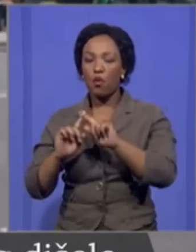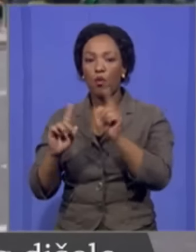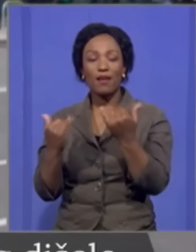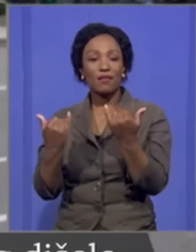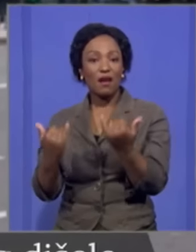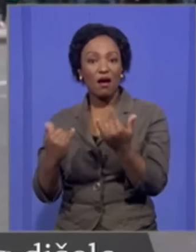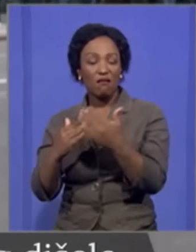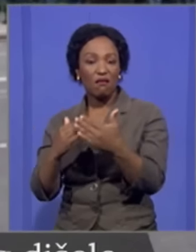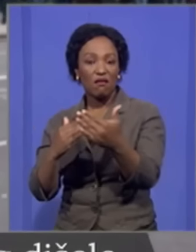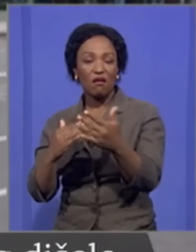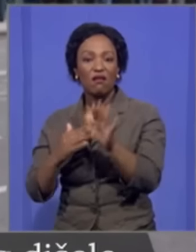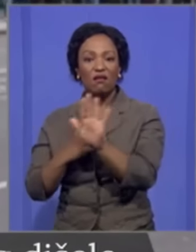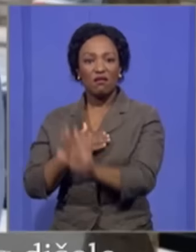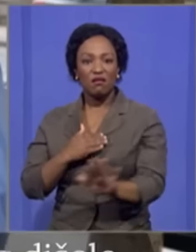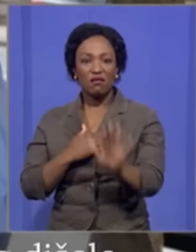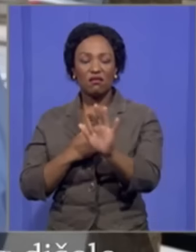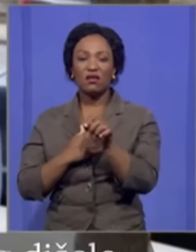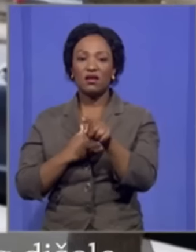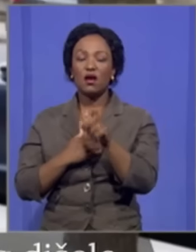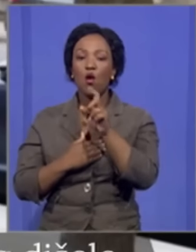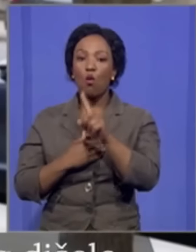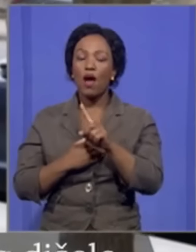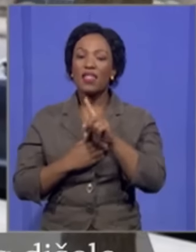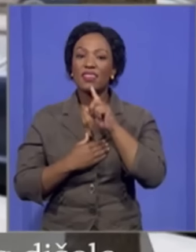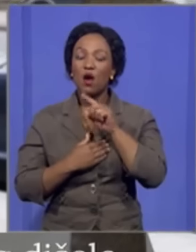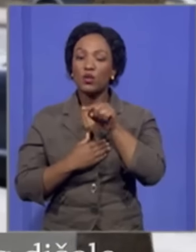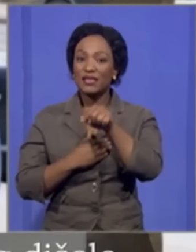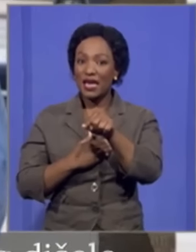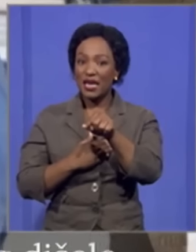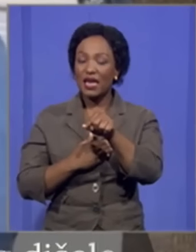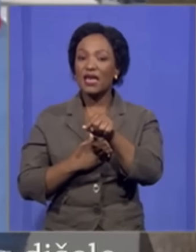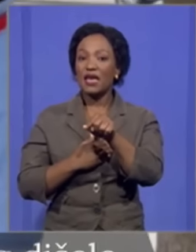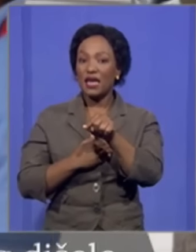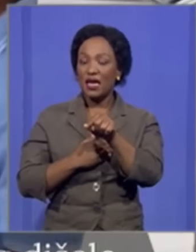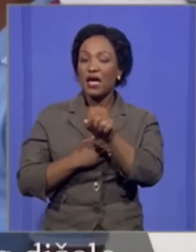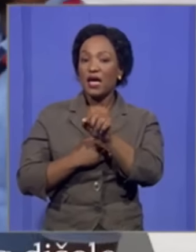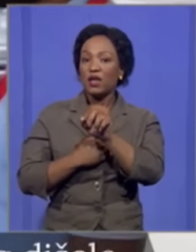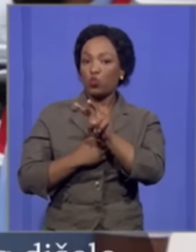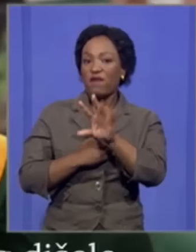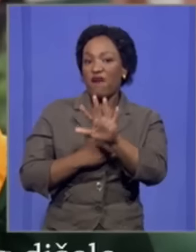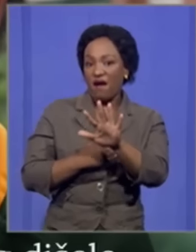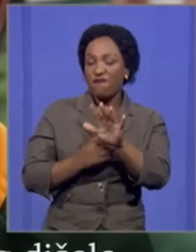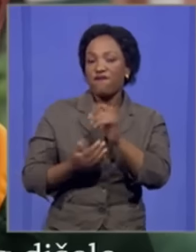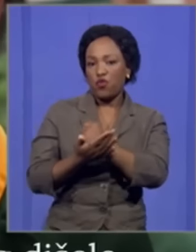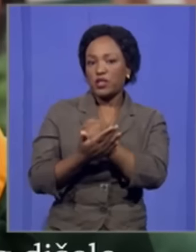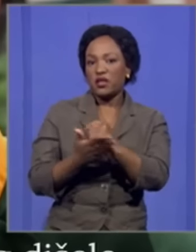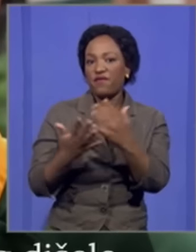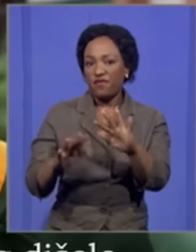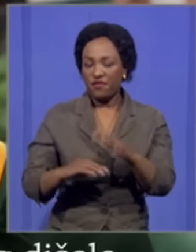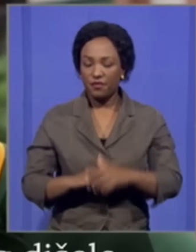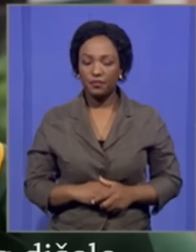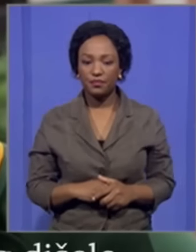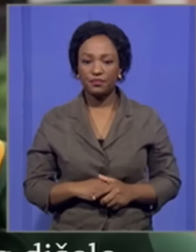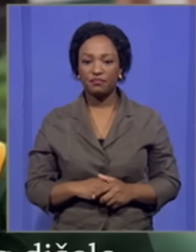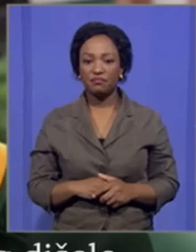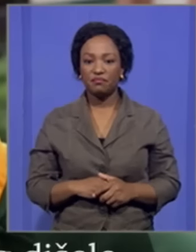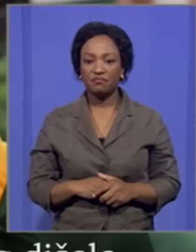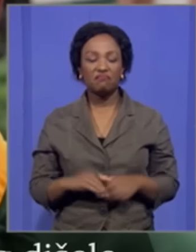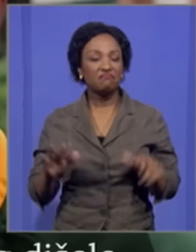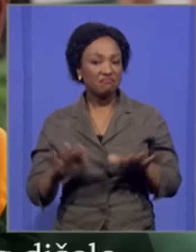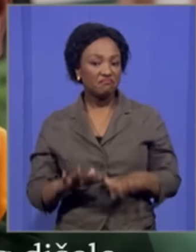nago le bakgethi ba ka bago dikete tše 25 bao ba ngwadišitšwego. Although I am an expat as a foreigner living in Ireland, we